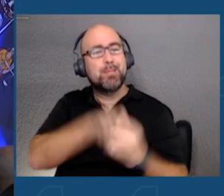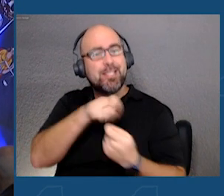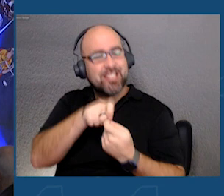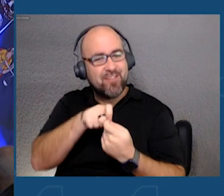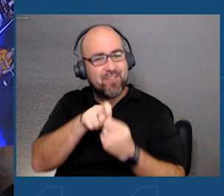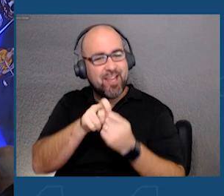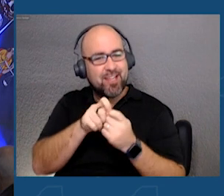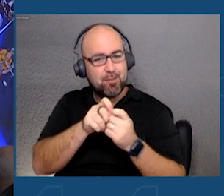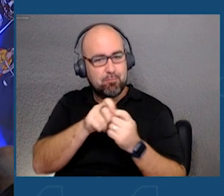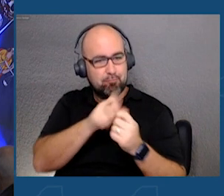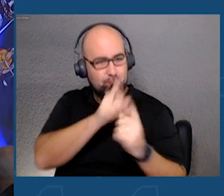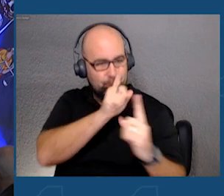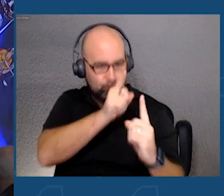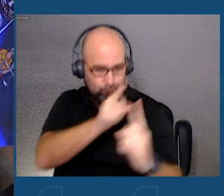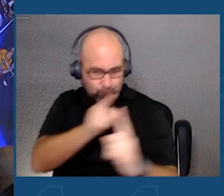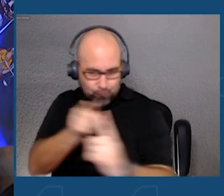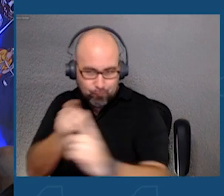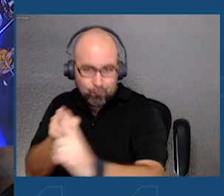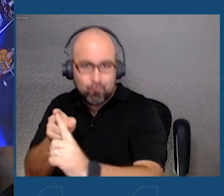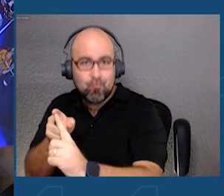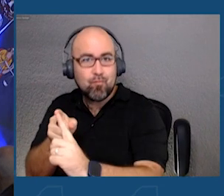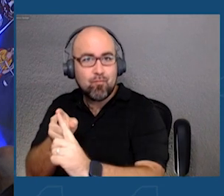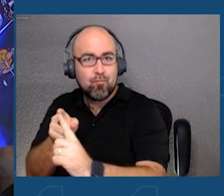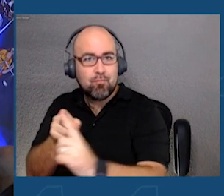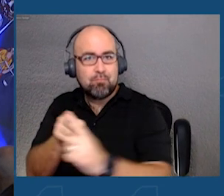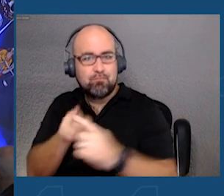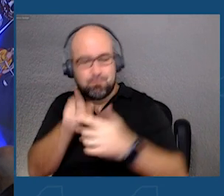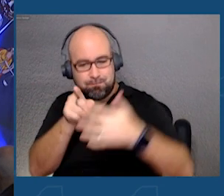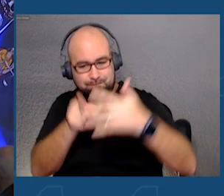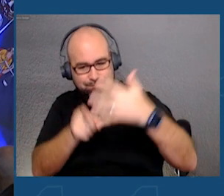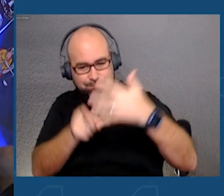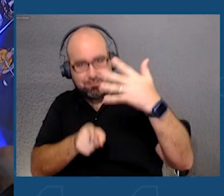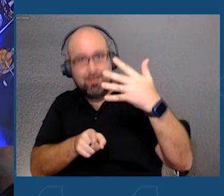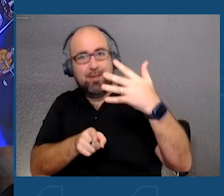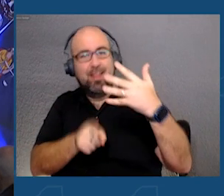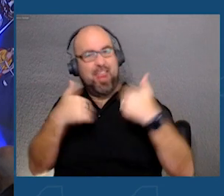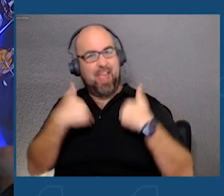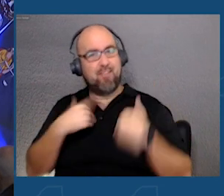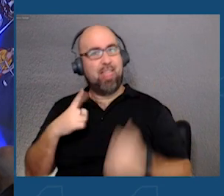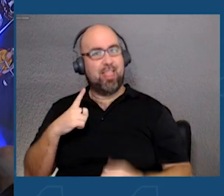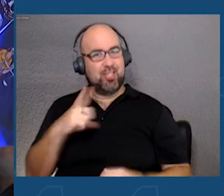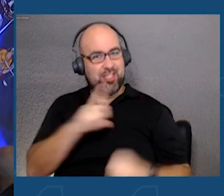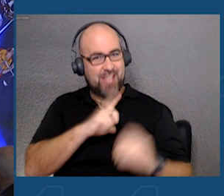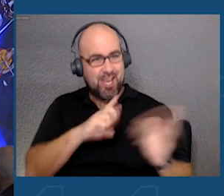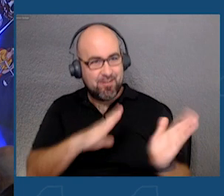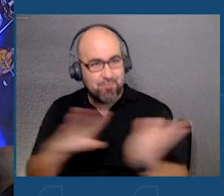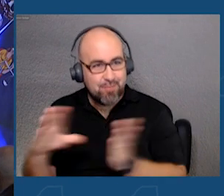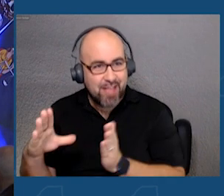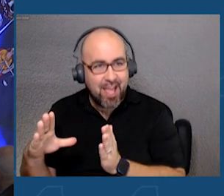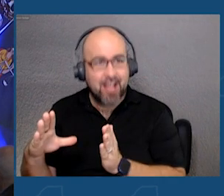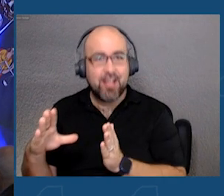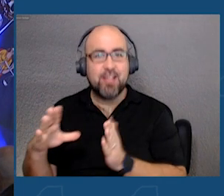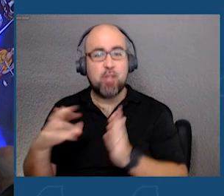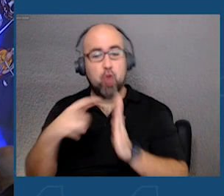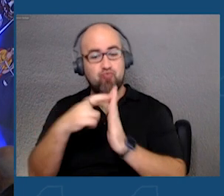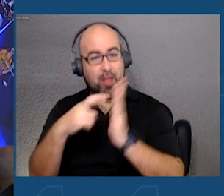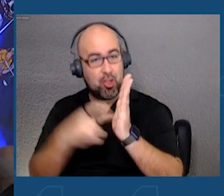that have legislative plans, regulatory plans,